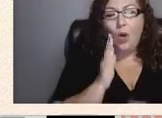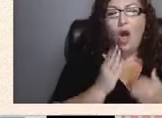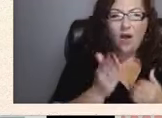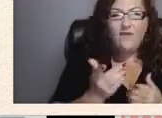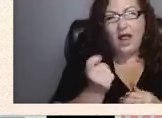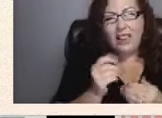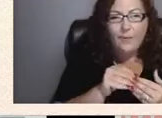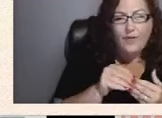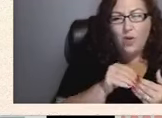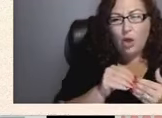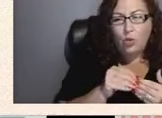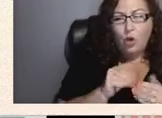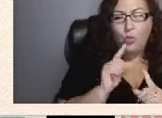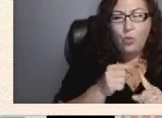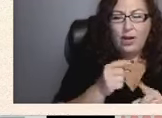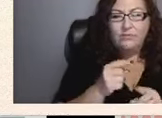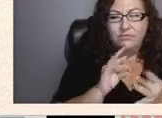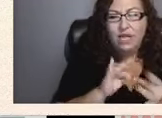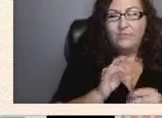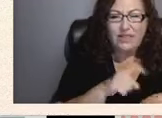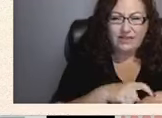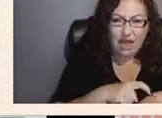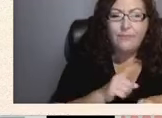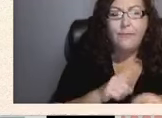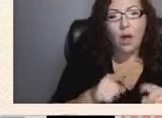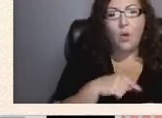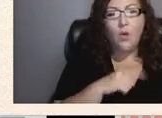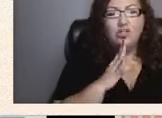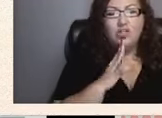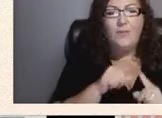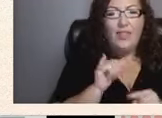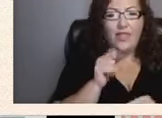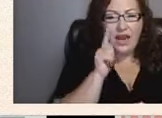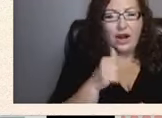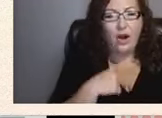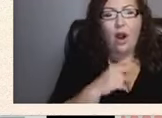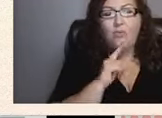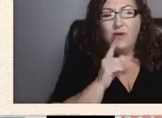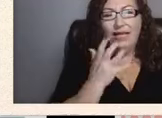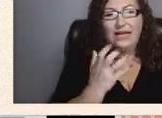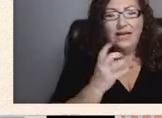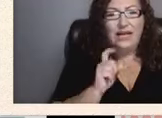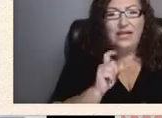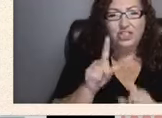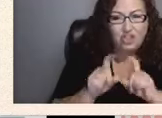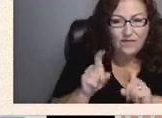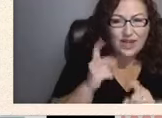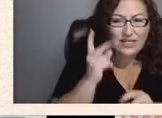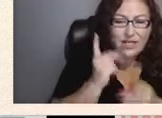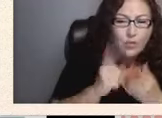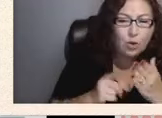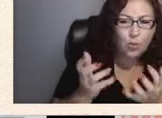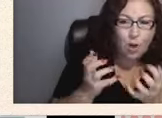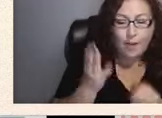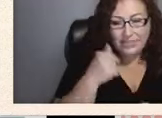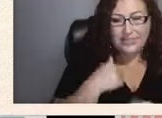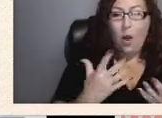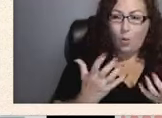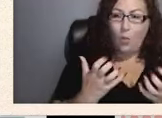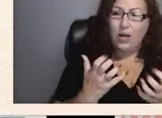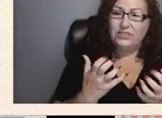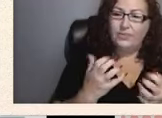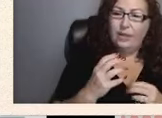when it comes to the times, and but we're going to talk about that later, because I really need to survey you guys and see what you want, because I want it to be built